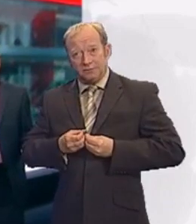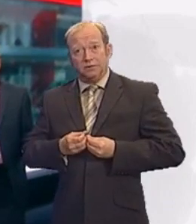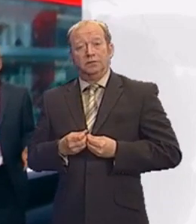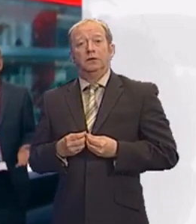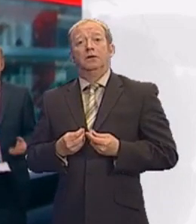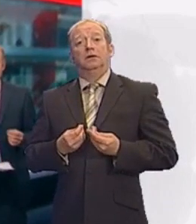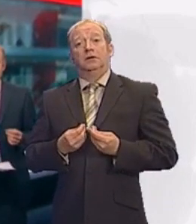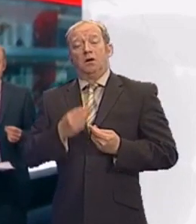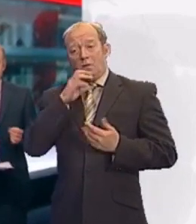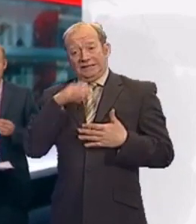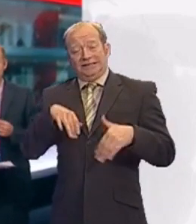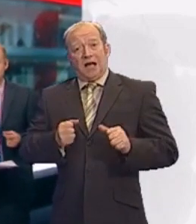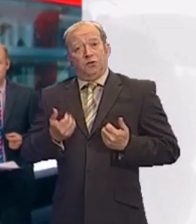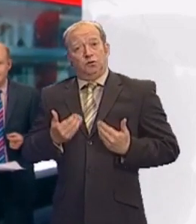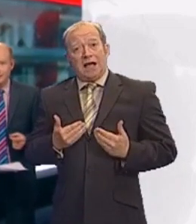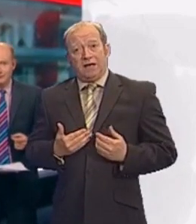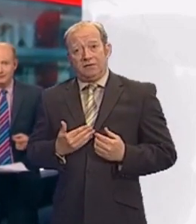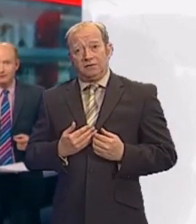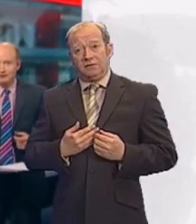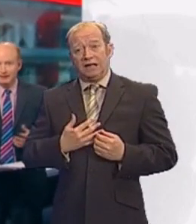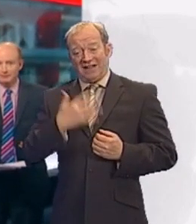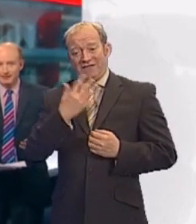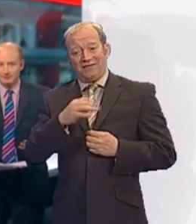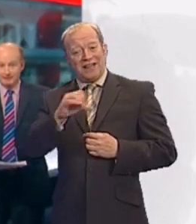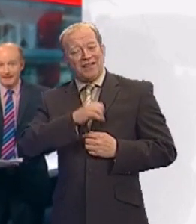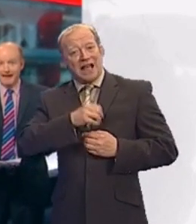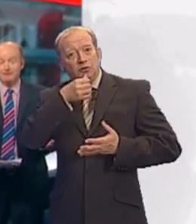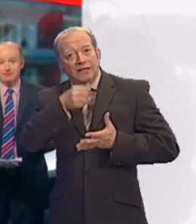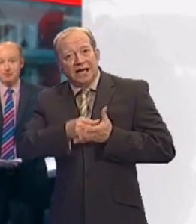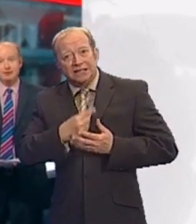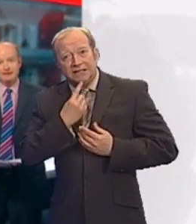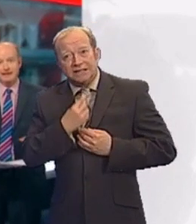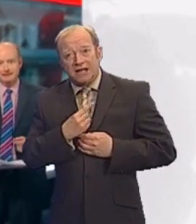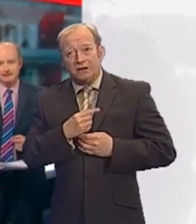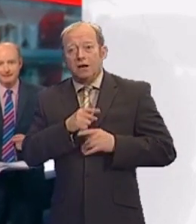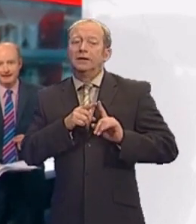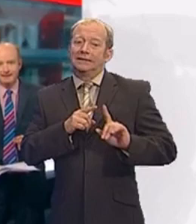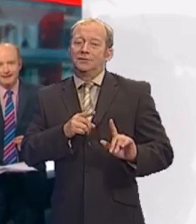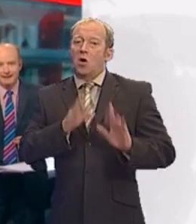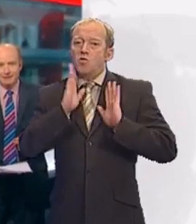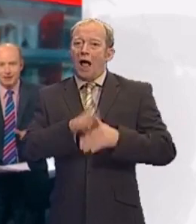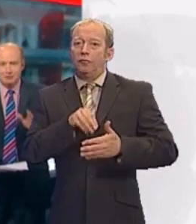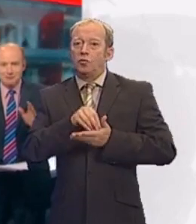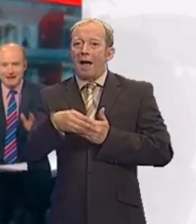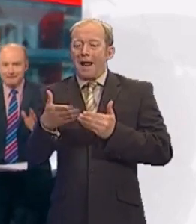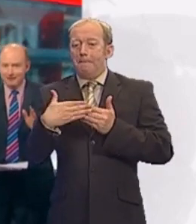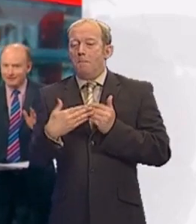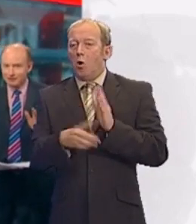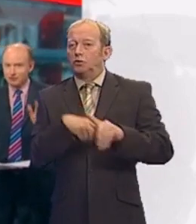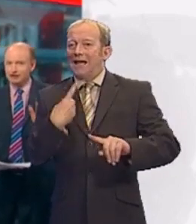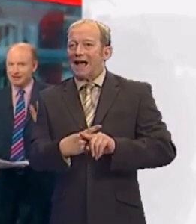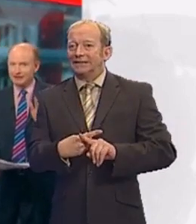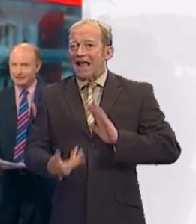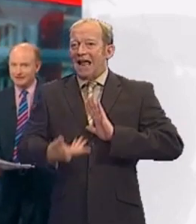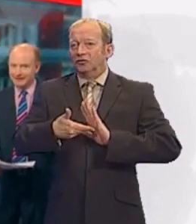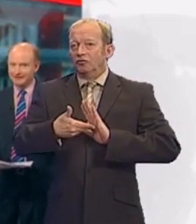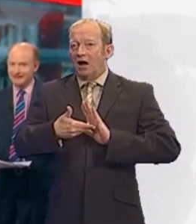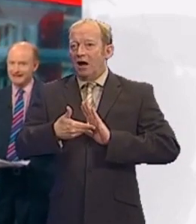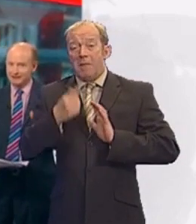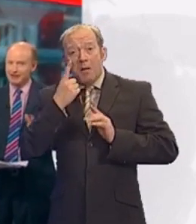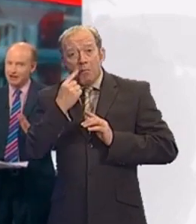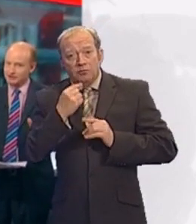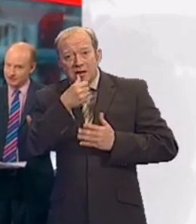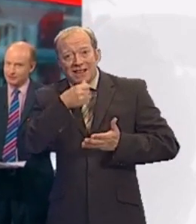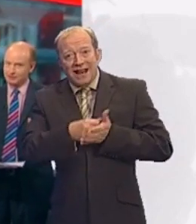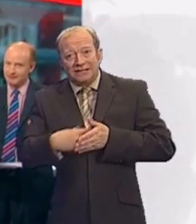arrive today, and 15,000 of them will tell people that they have more tax to pay. But you may find that you can challenge the letter